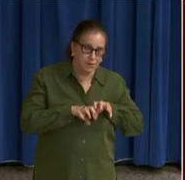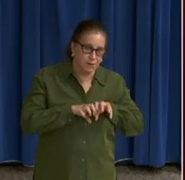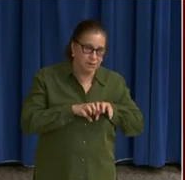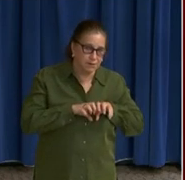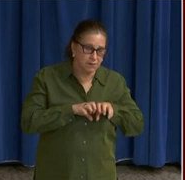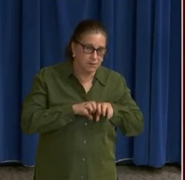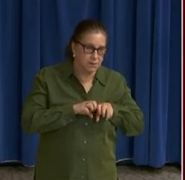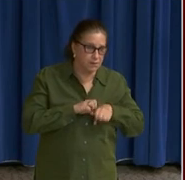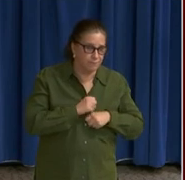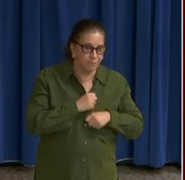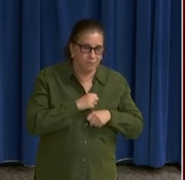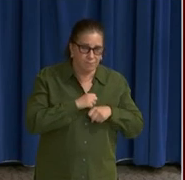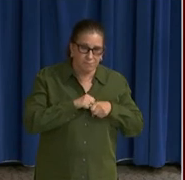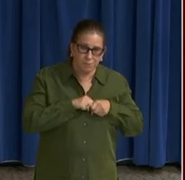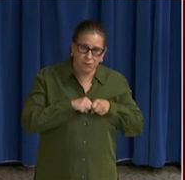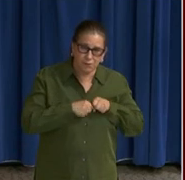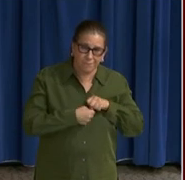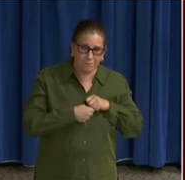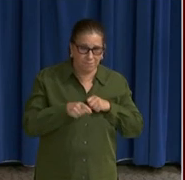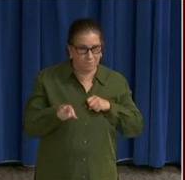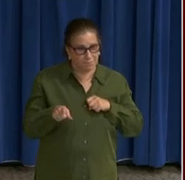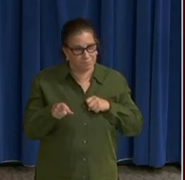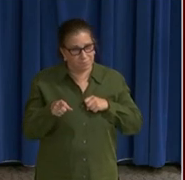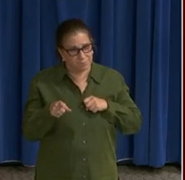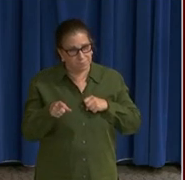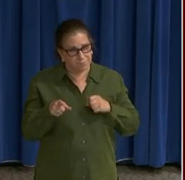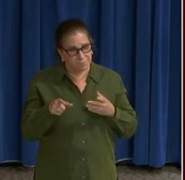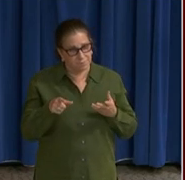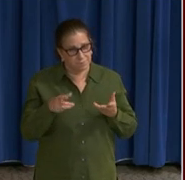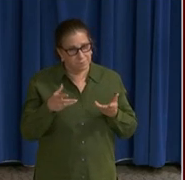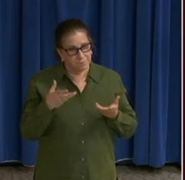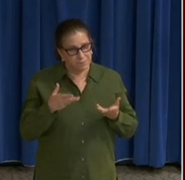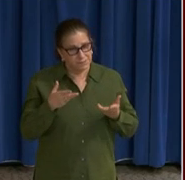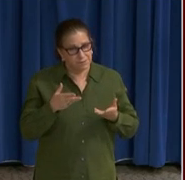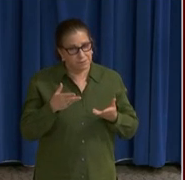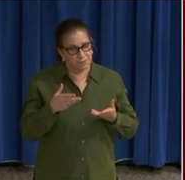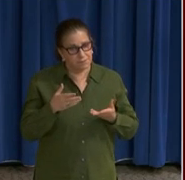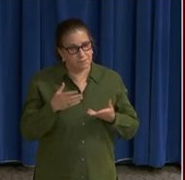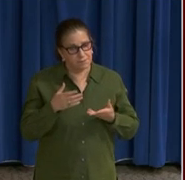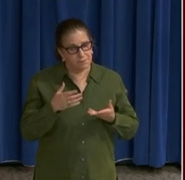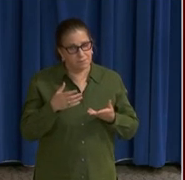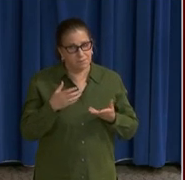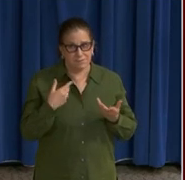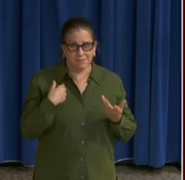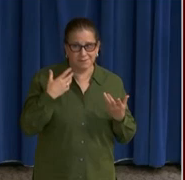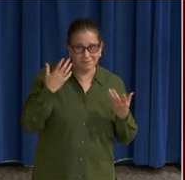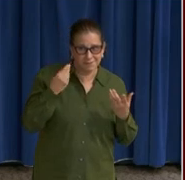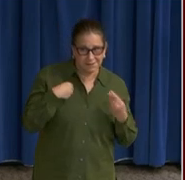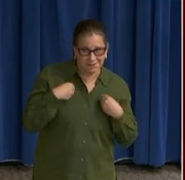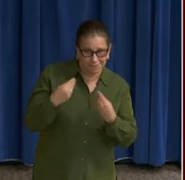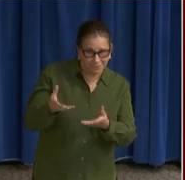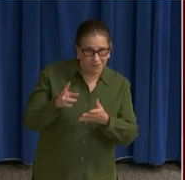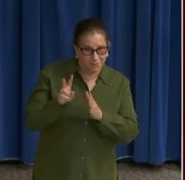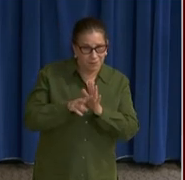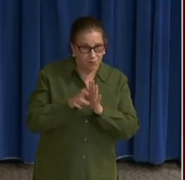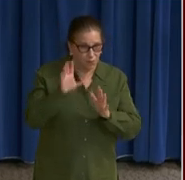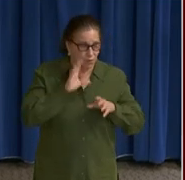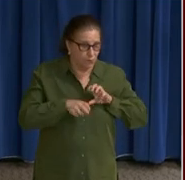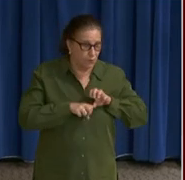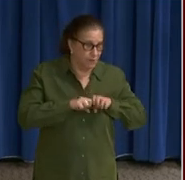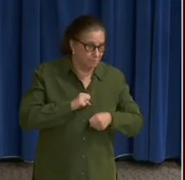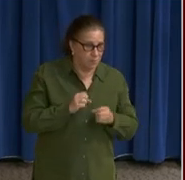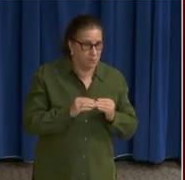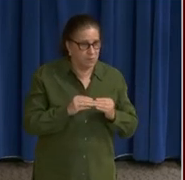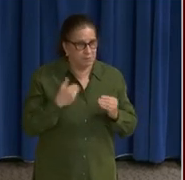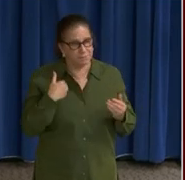be traumatic. So please, as you review the footage or read about yesterday's events online, or as you discuss it with others, I